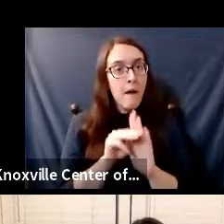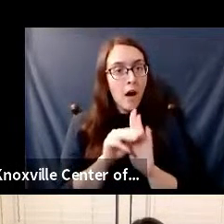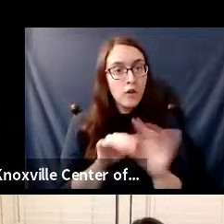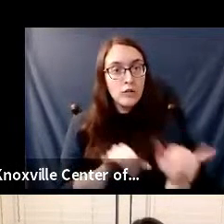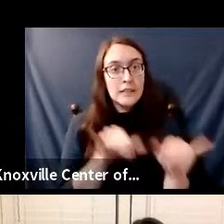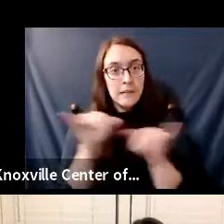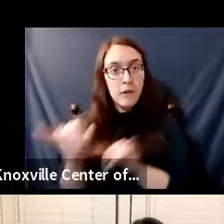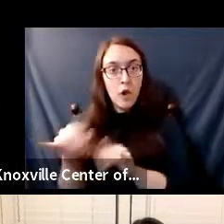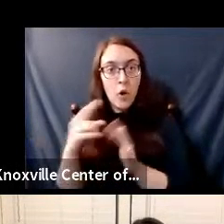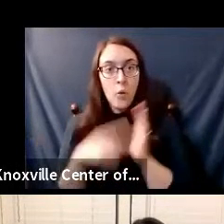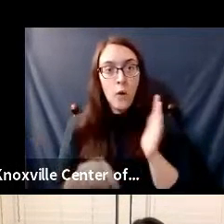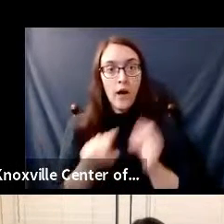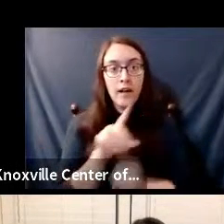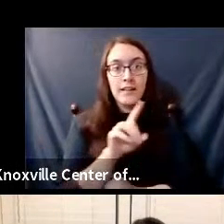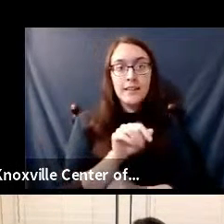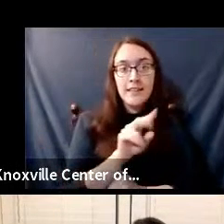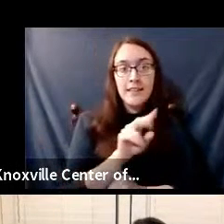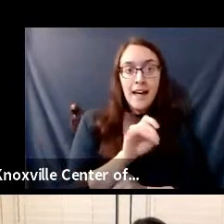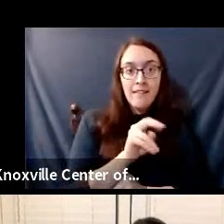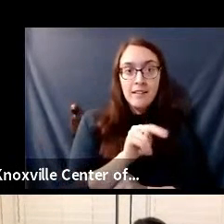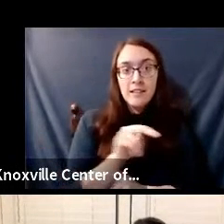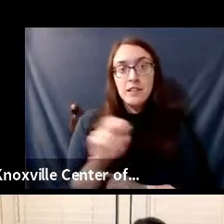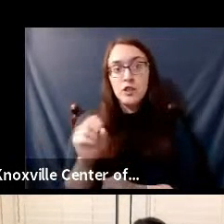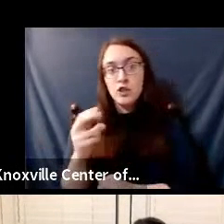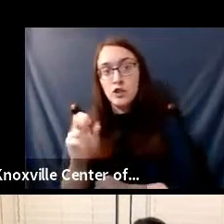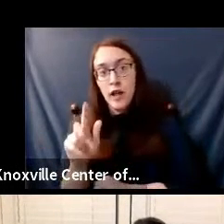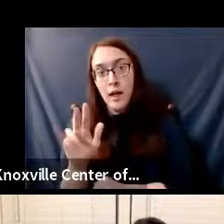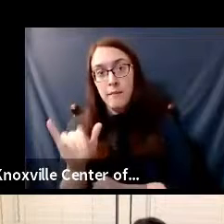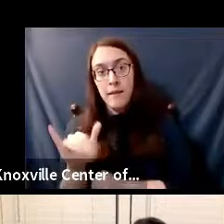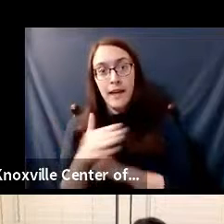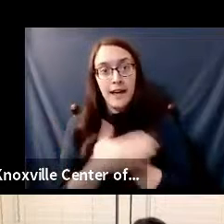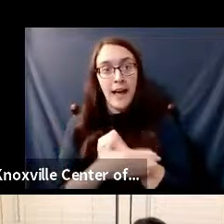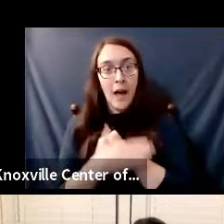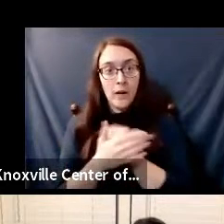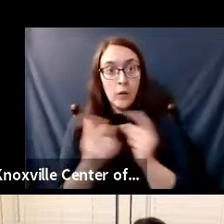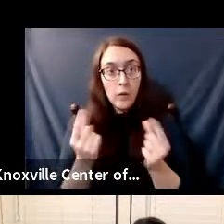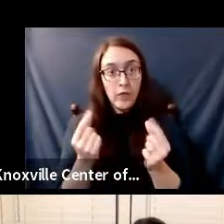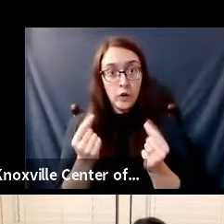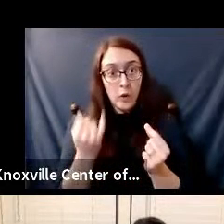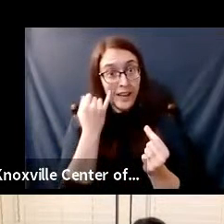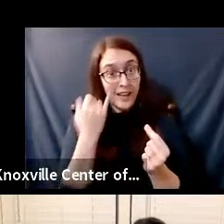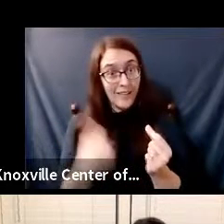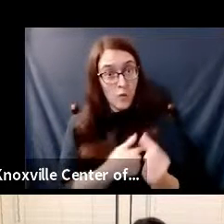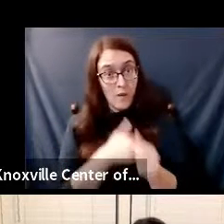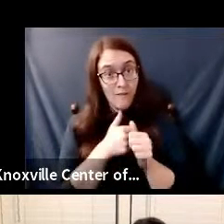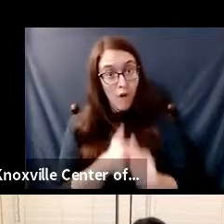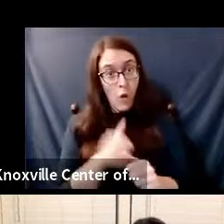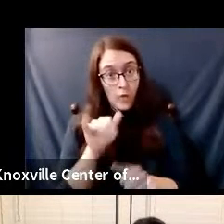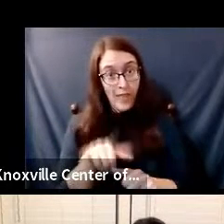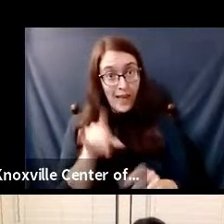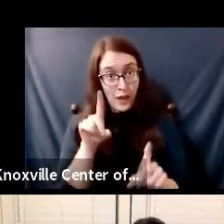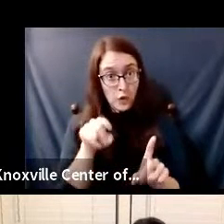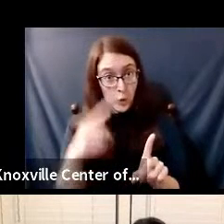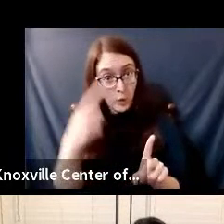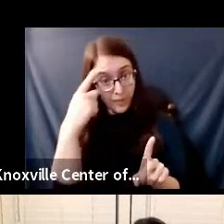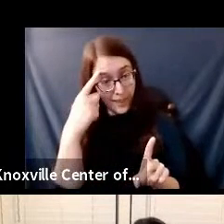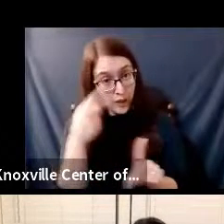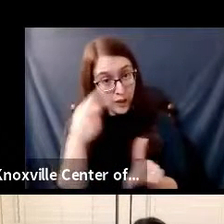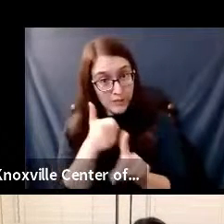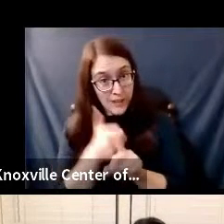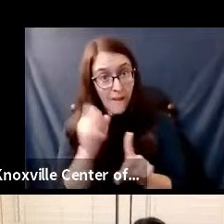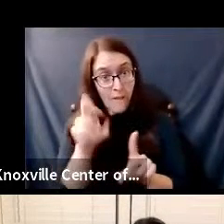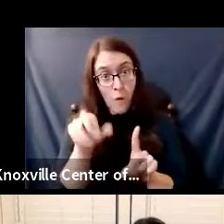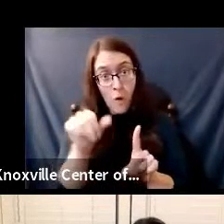County is doing and Shelby County is doing, would you and do you think your other colleagues in the restaurant industry